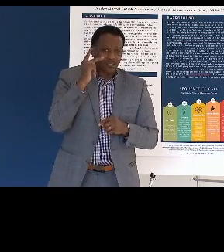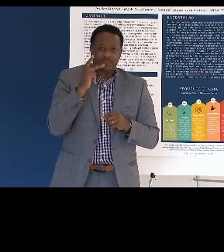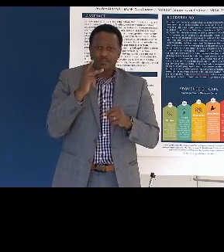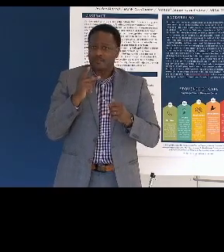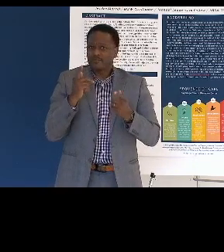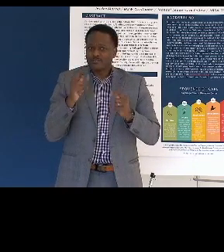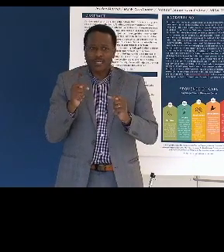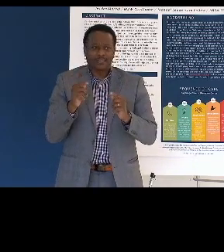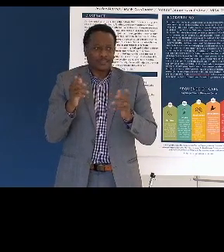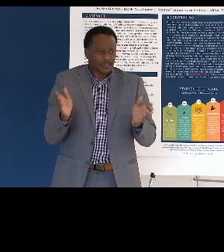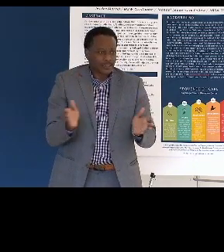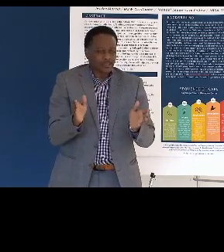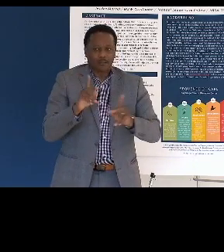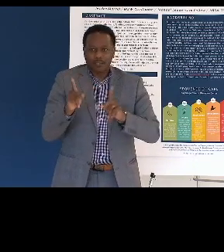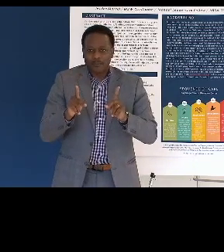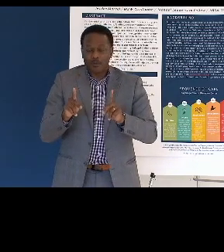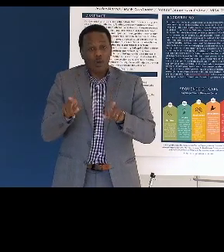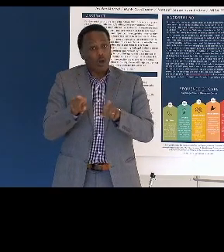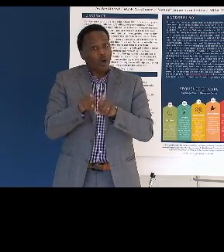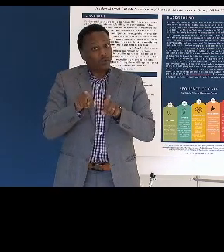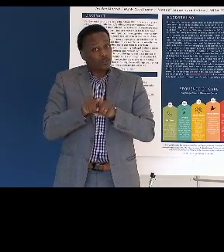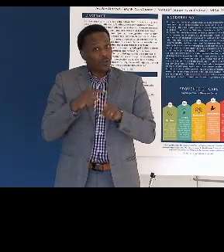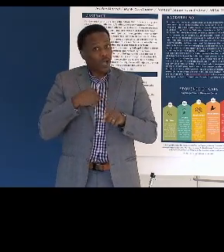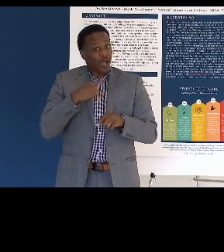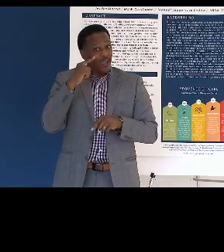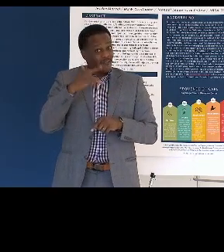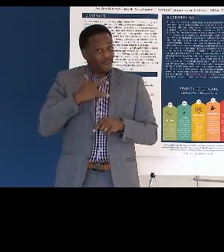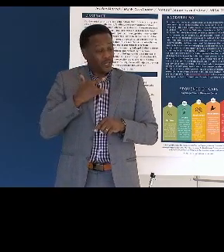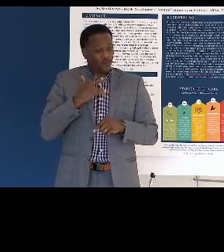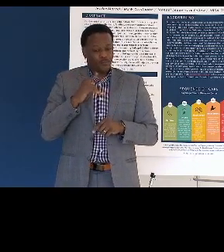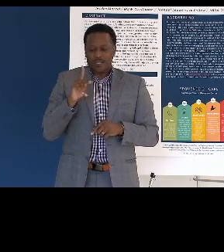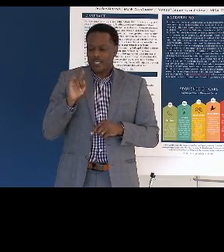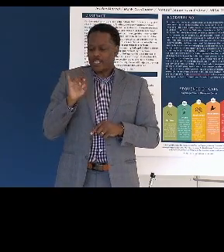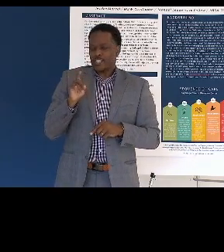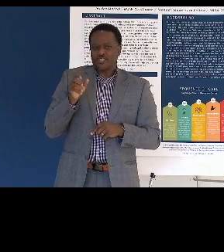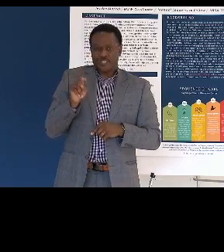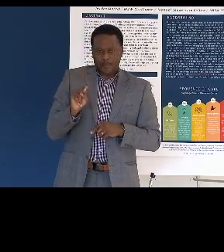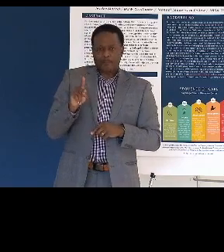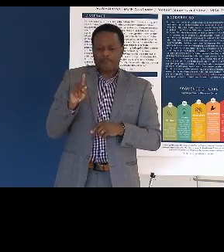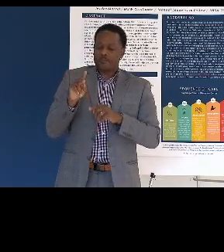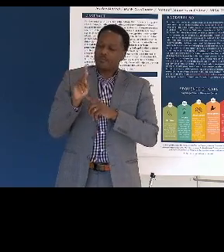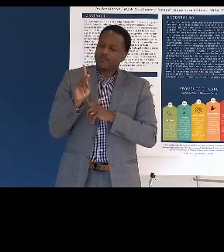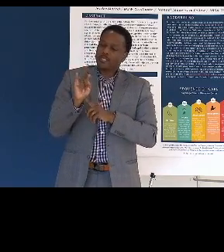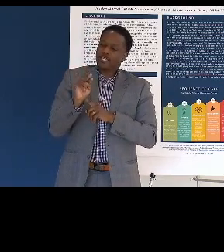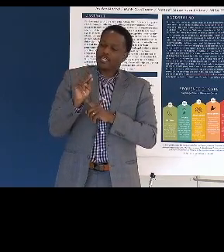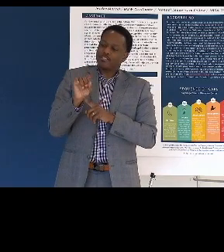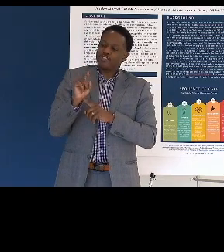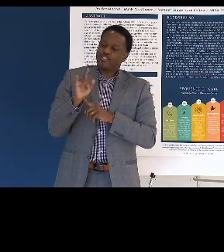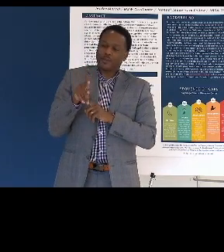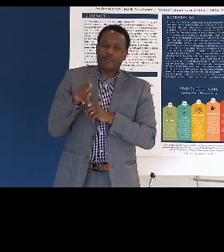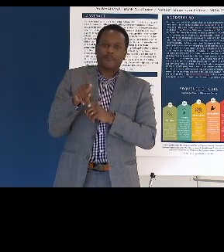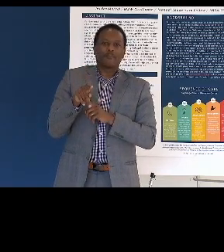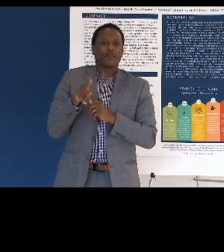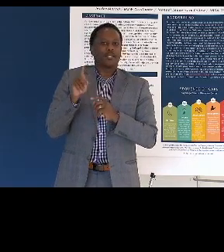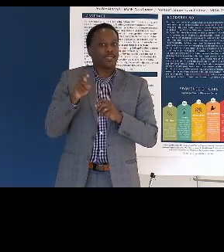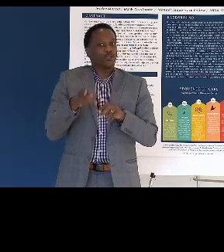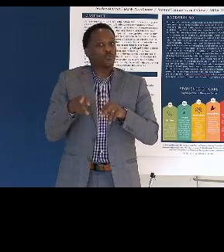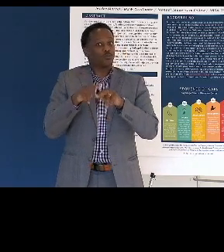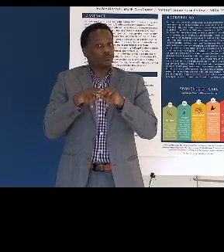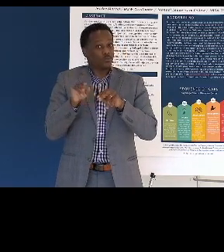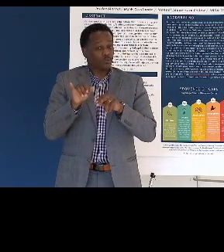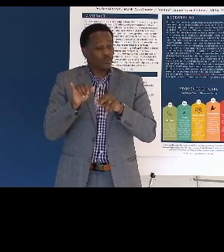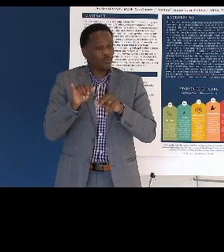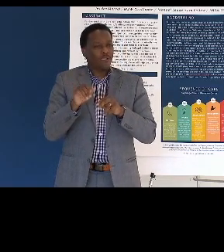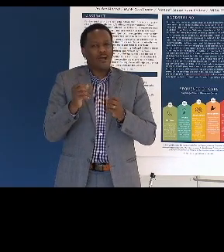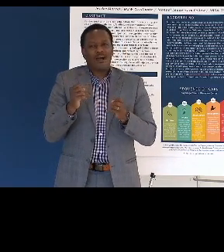that kinship needs to be maybe revamped because a lot of parents with the cost of living increase